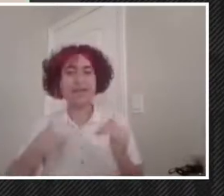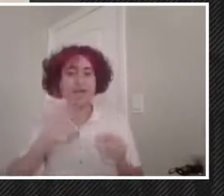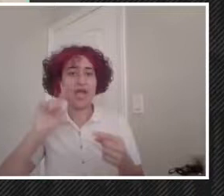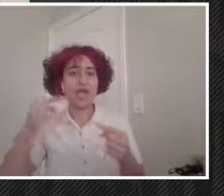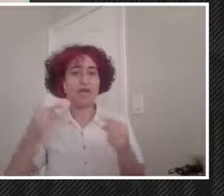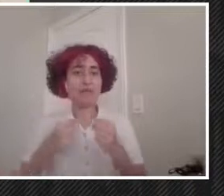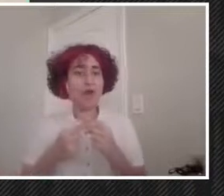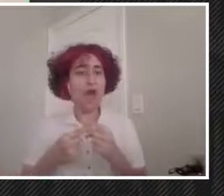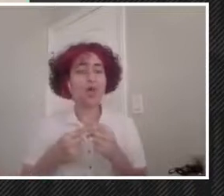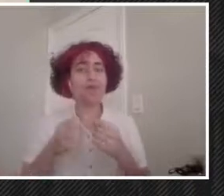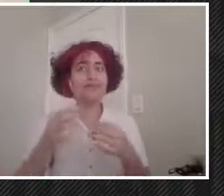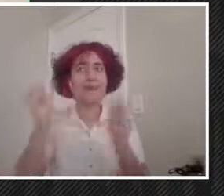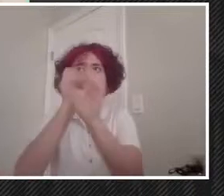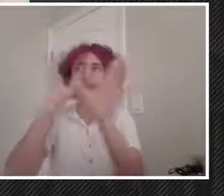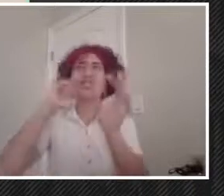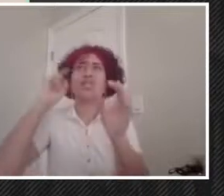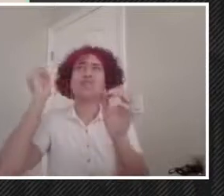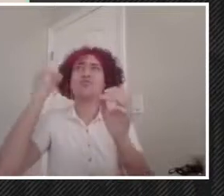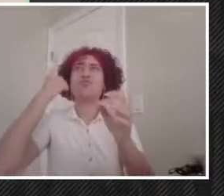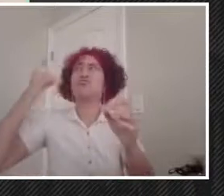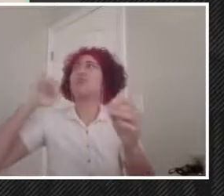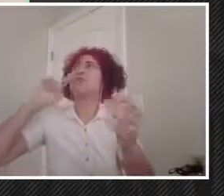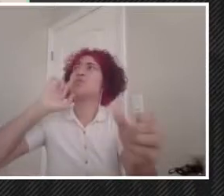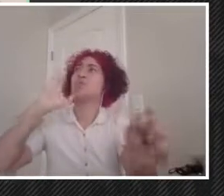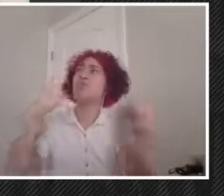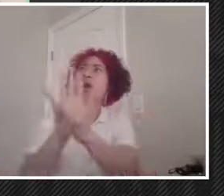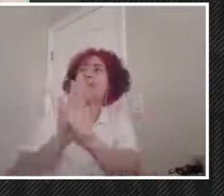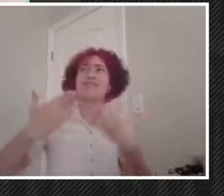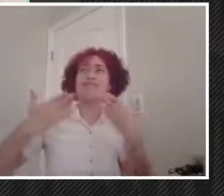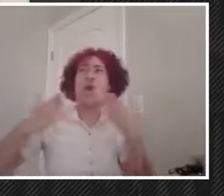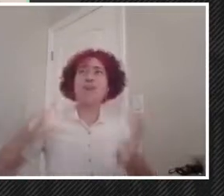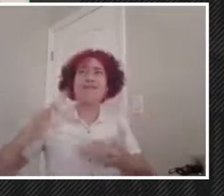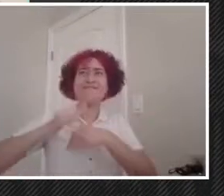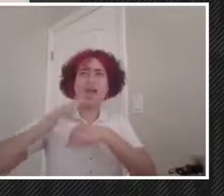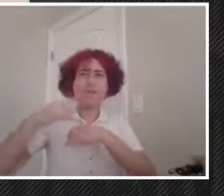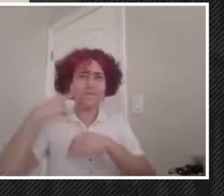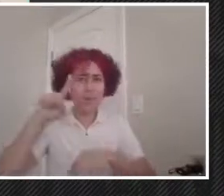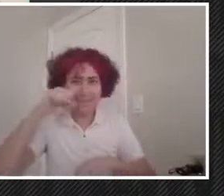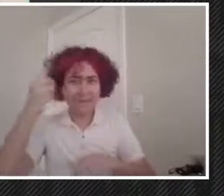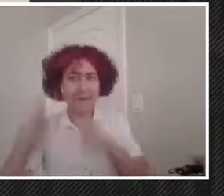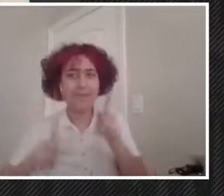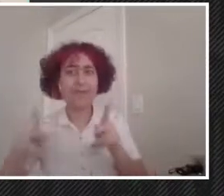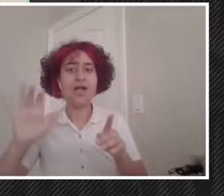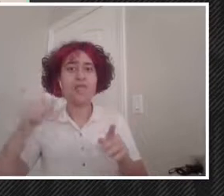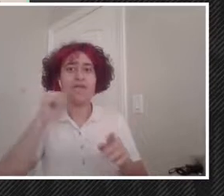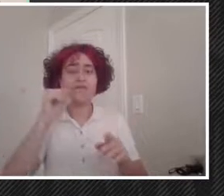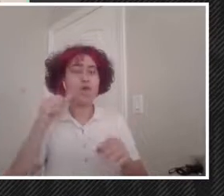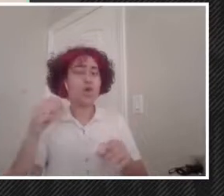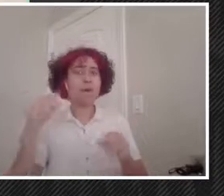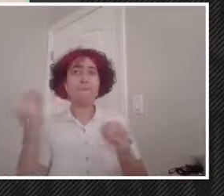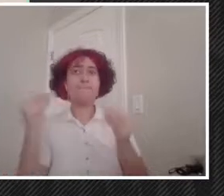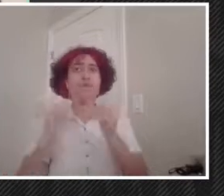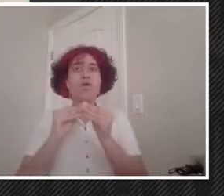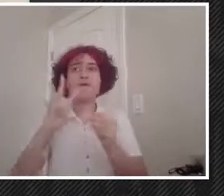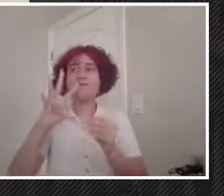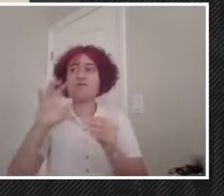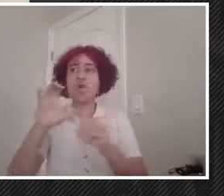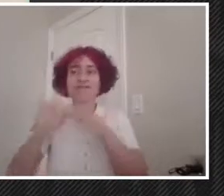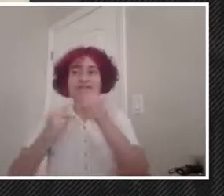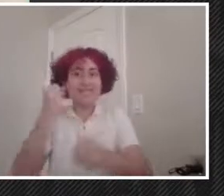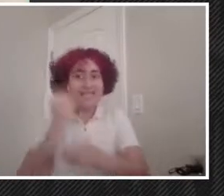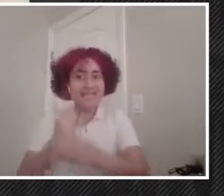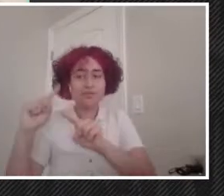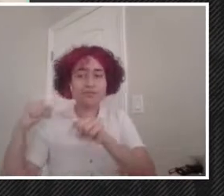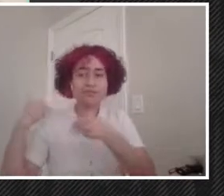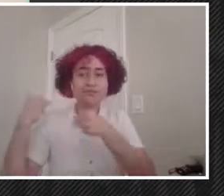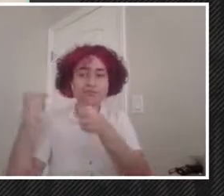and open to Black people. And that for well over 400 years, this country has taken policies